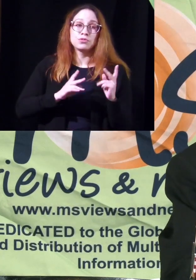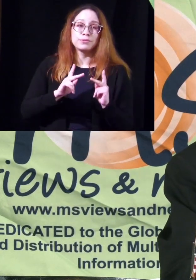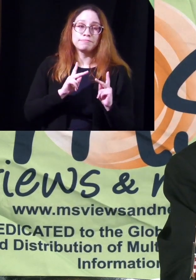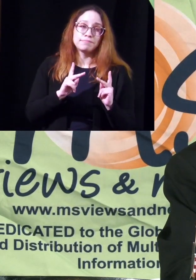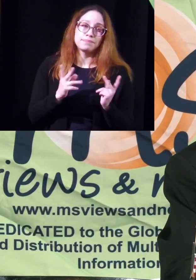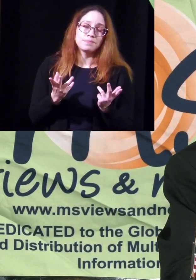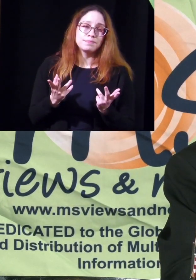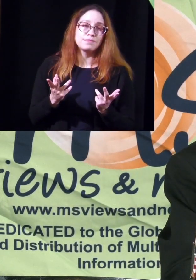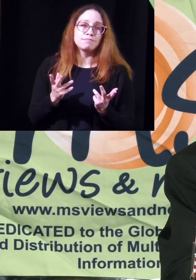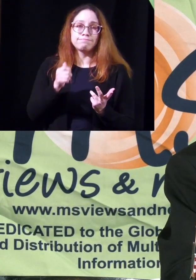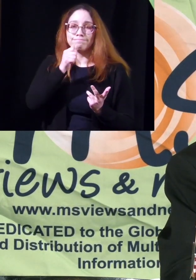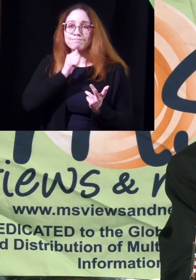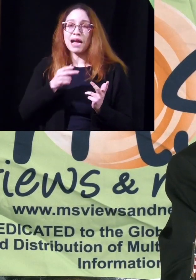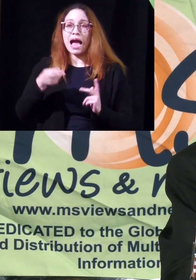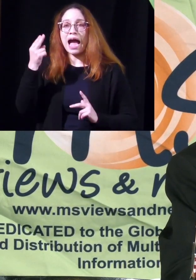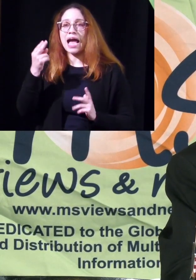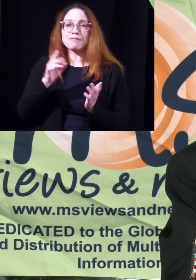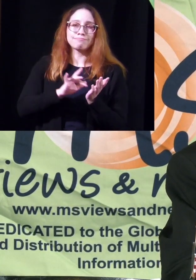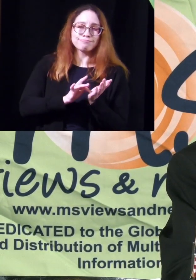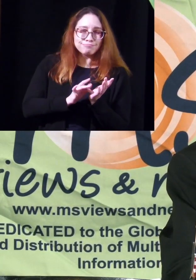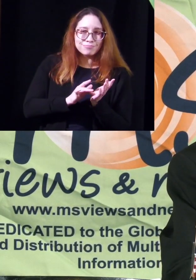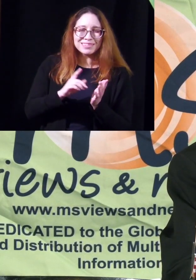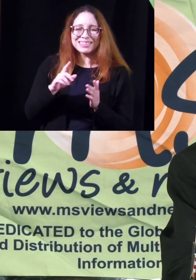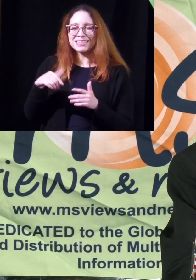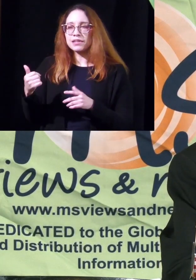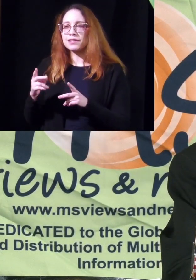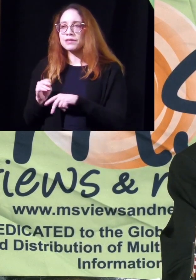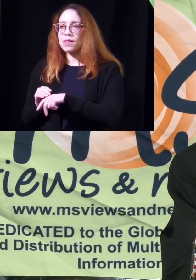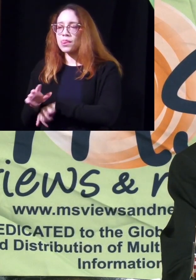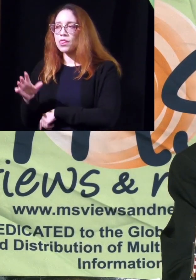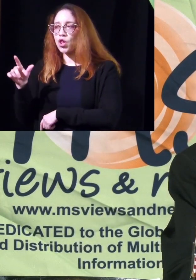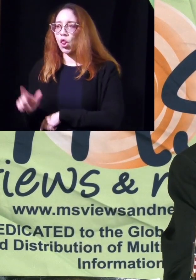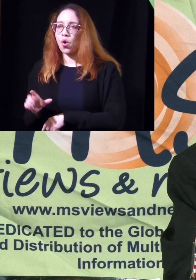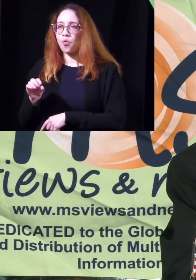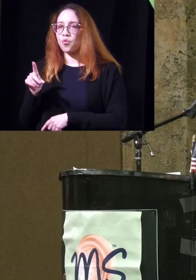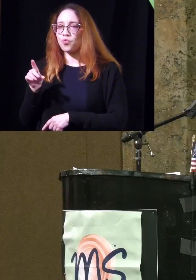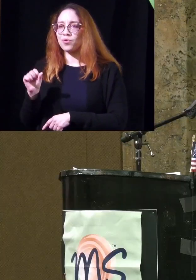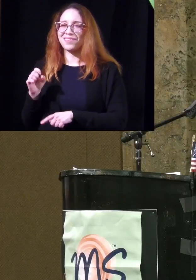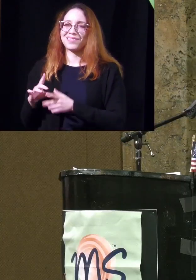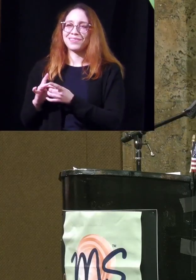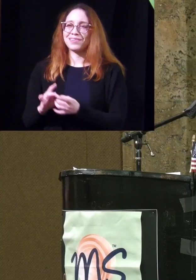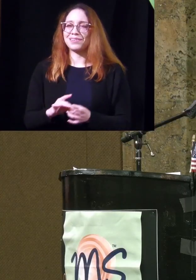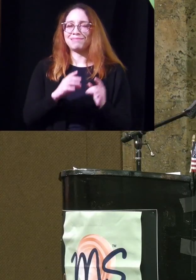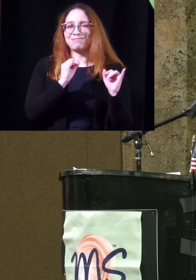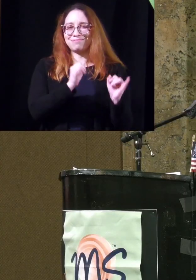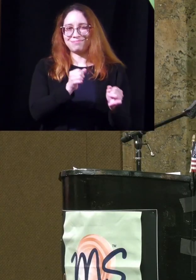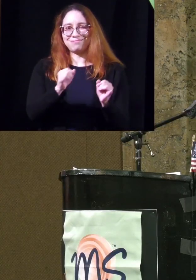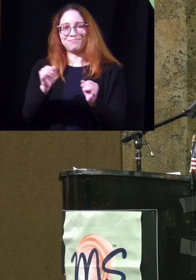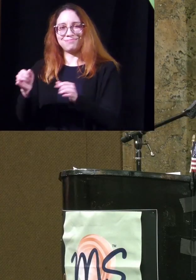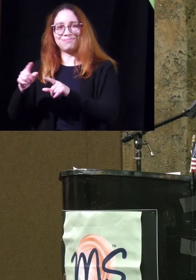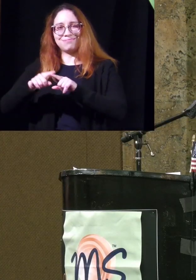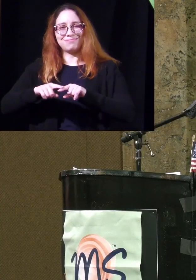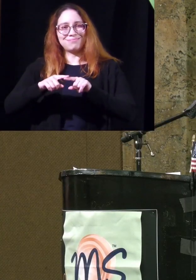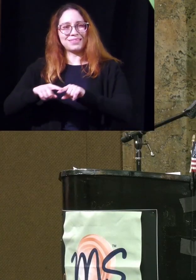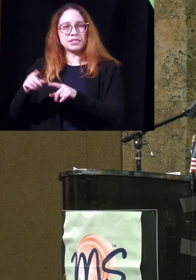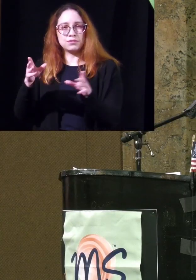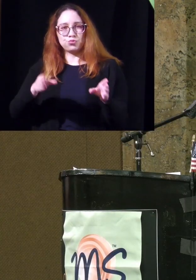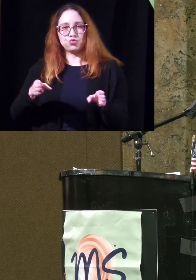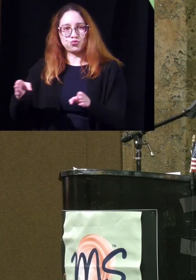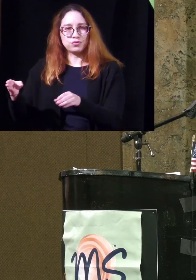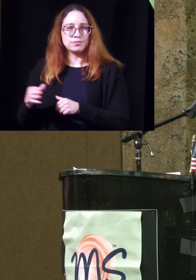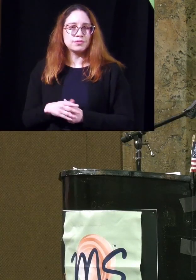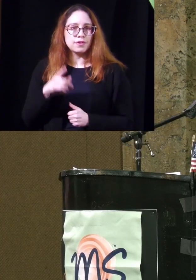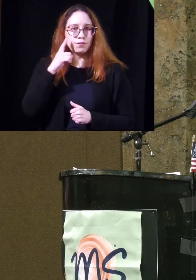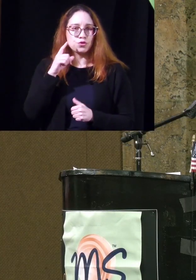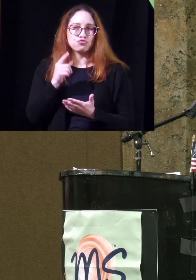can tolerate high doses. Some people have side effects with low doses. Again, goes back to this individualized or personalized